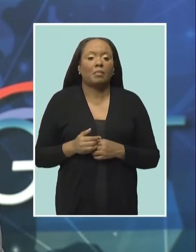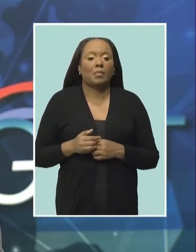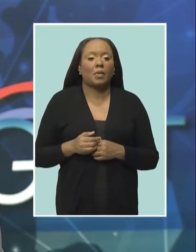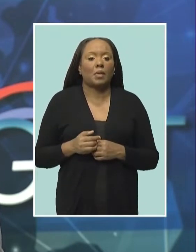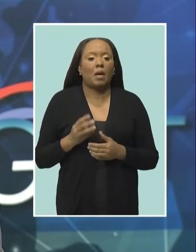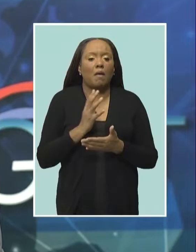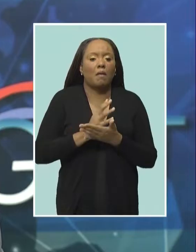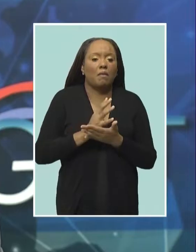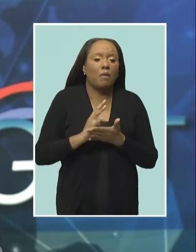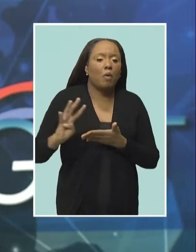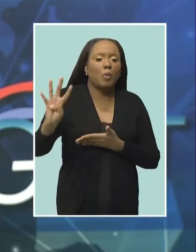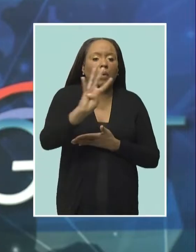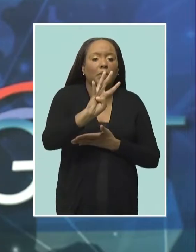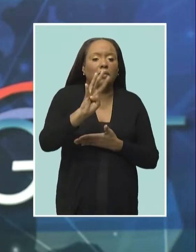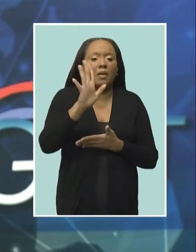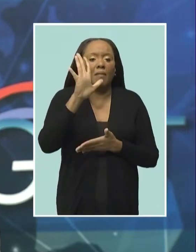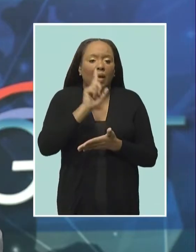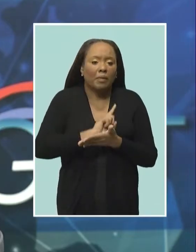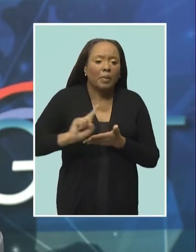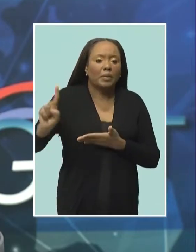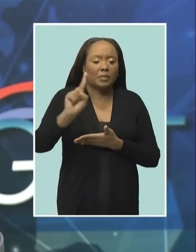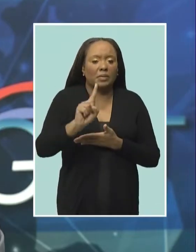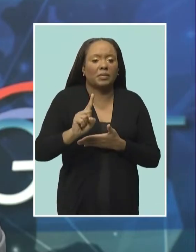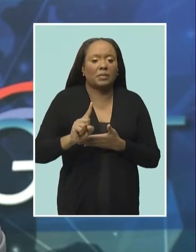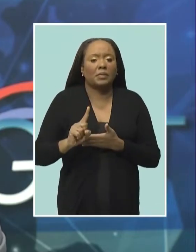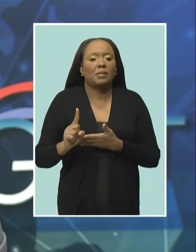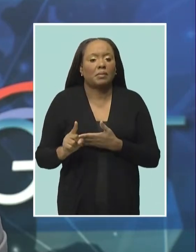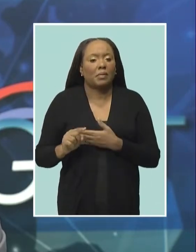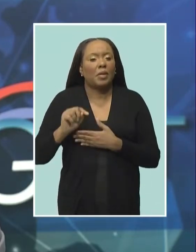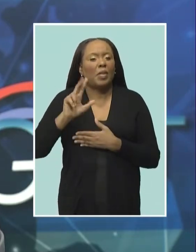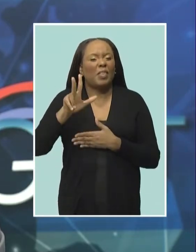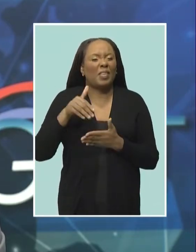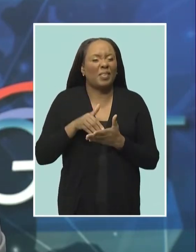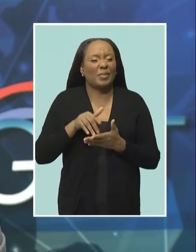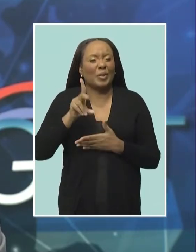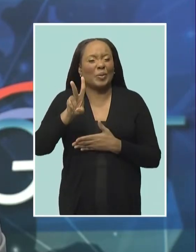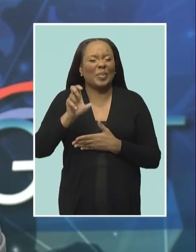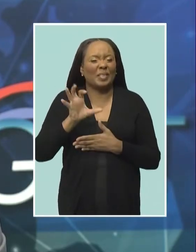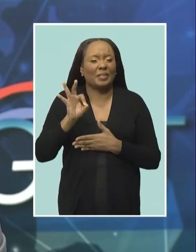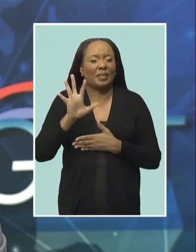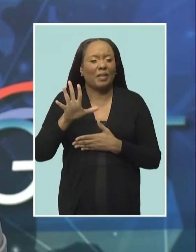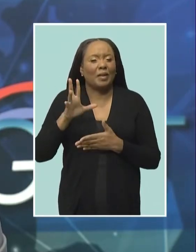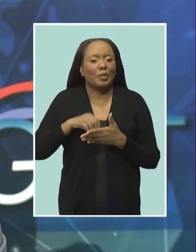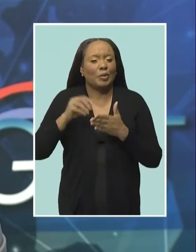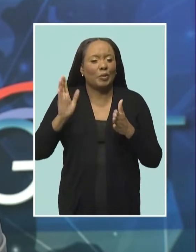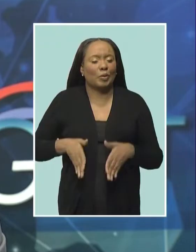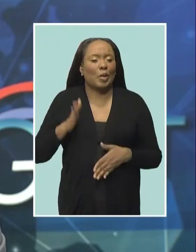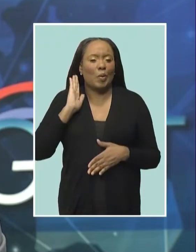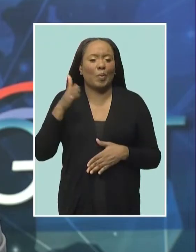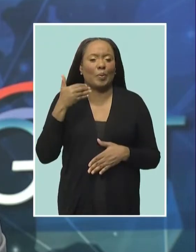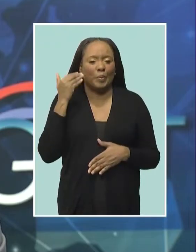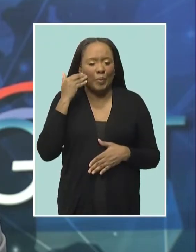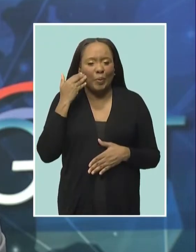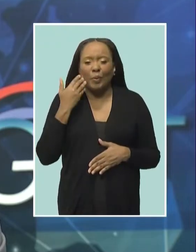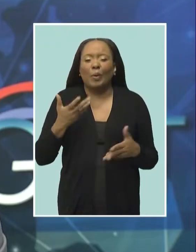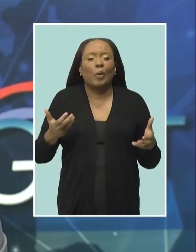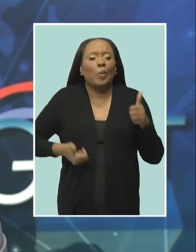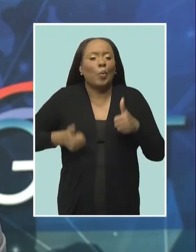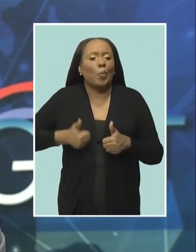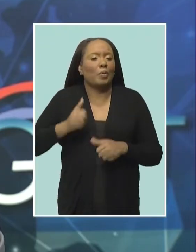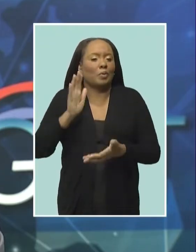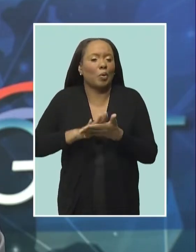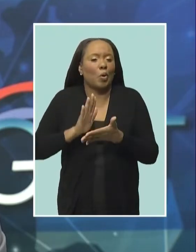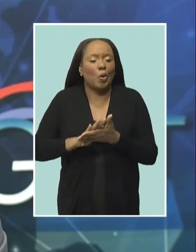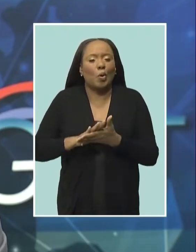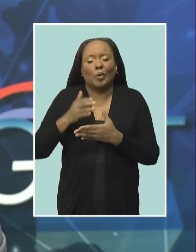the 3,295 students should know what secondary schools they will be attending in September. Officials today told